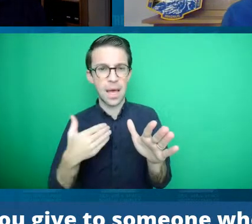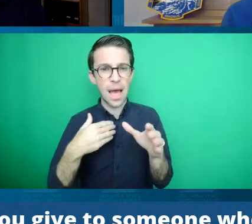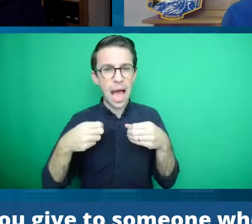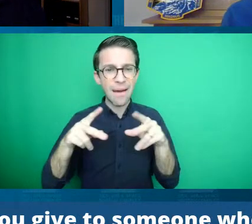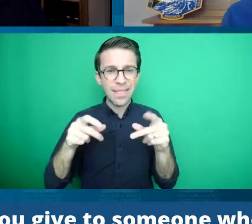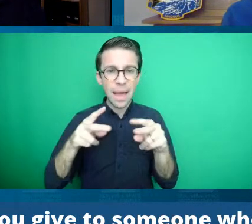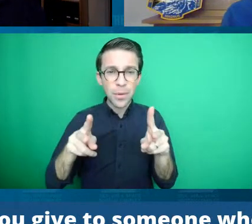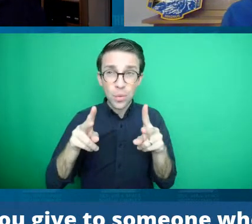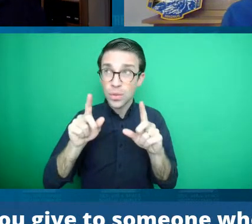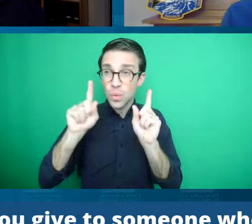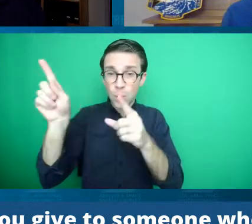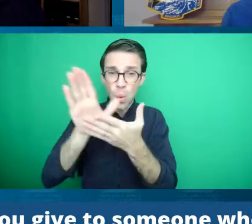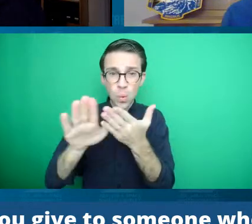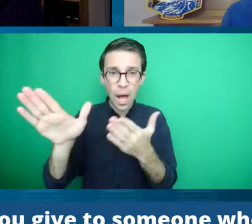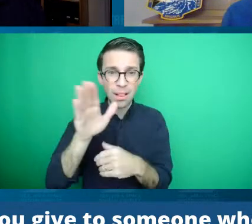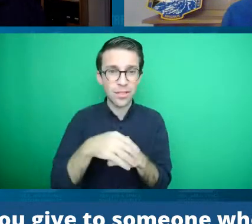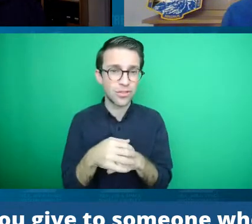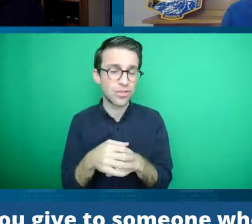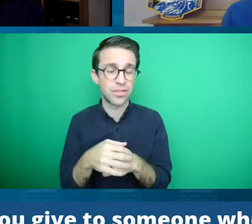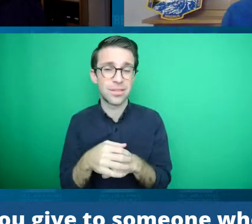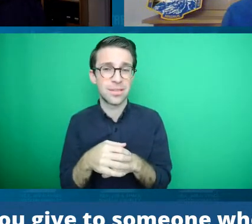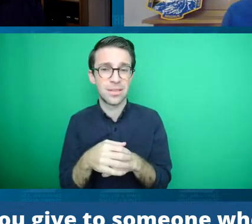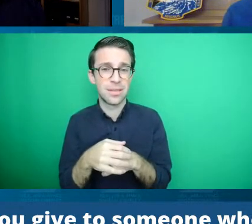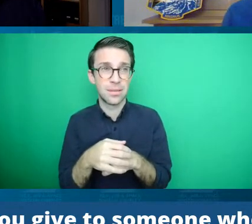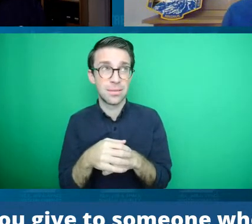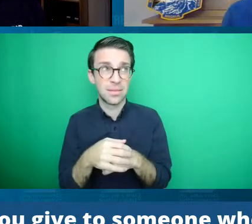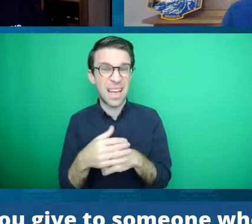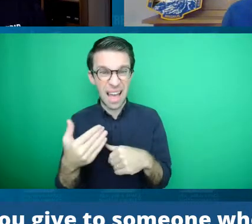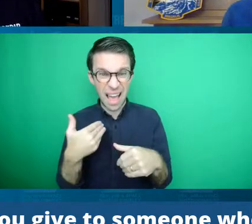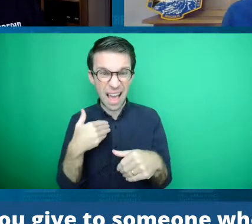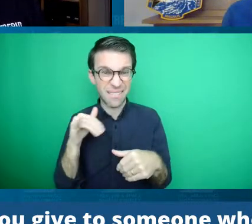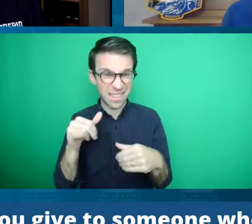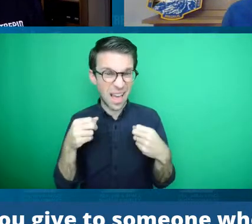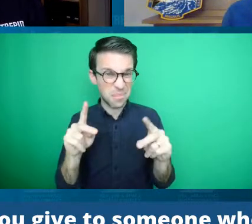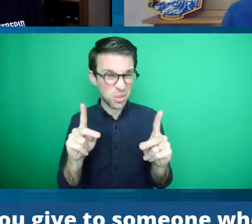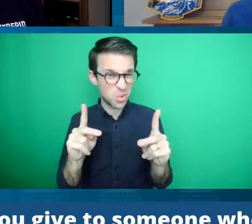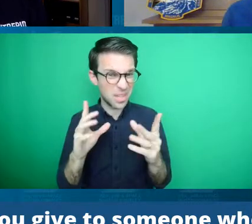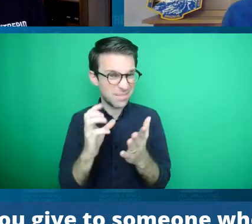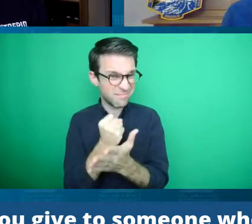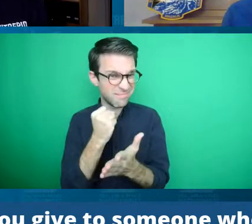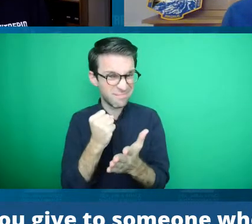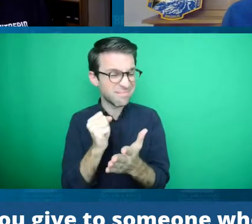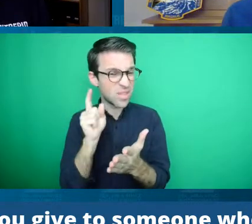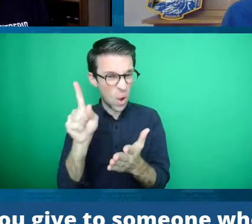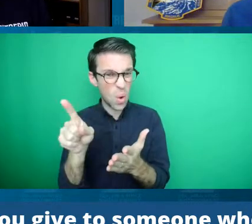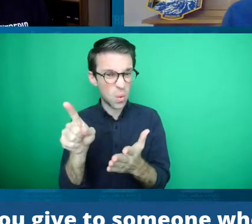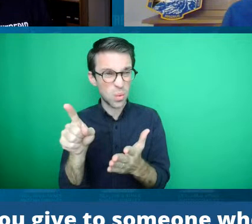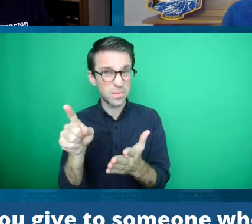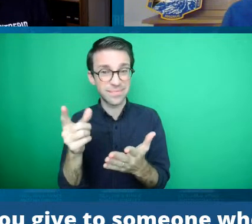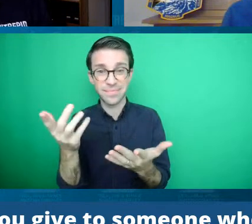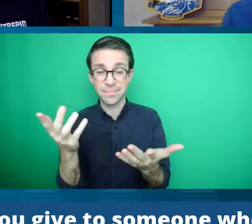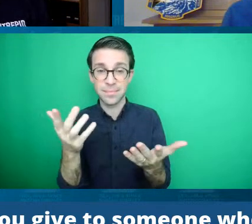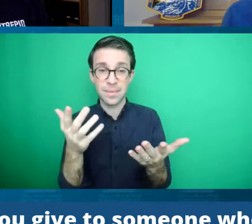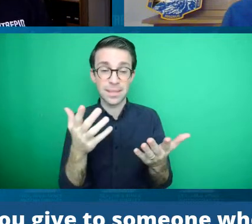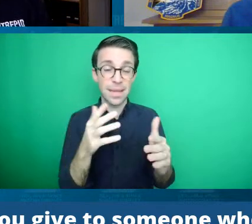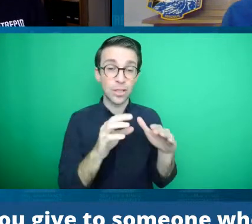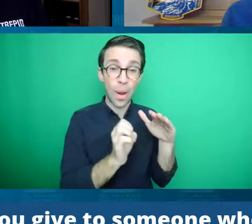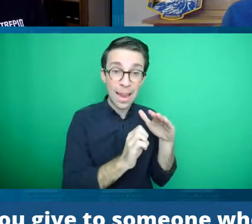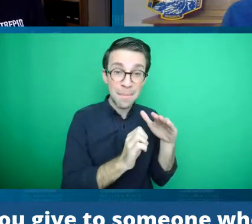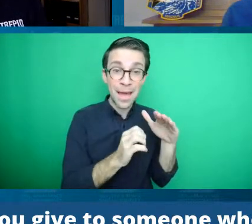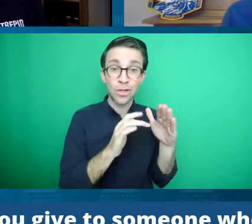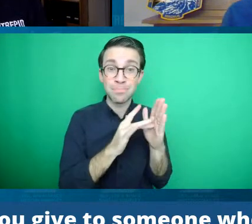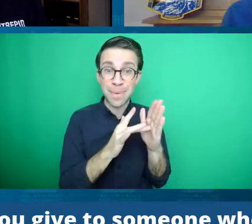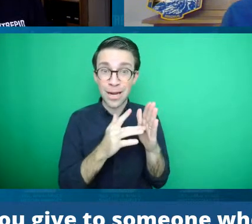growing up. So, having that opportunity to go to college because you did well in school, and then in